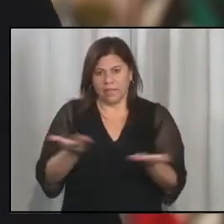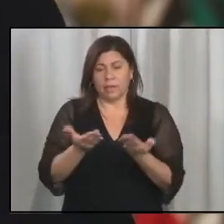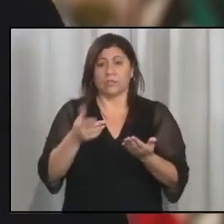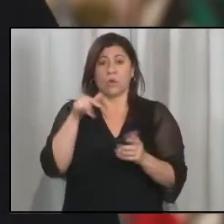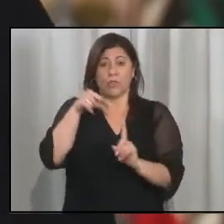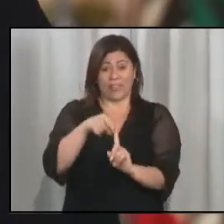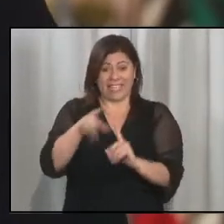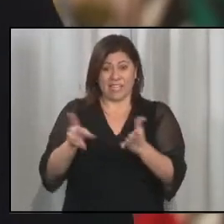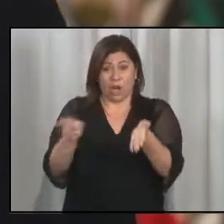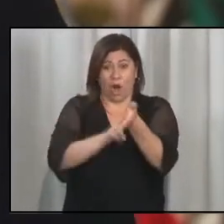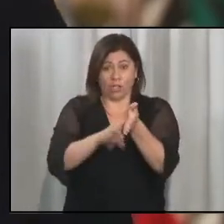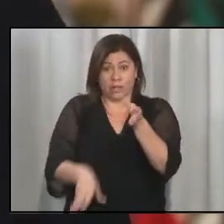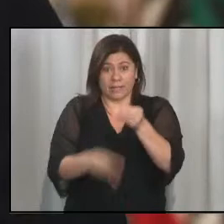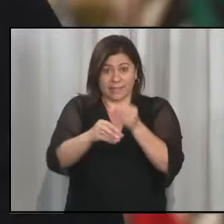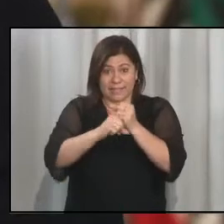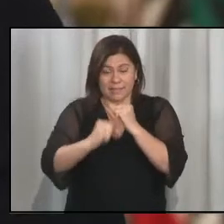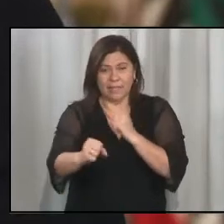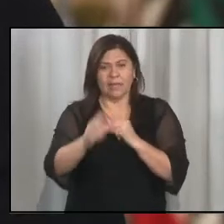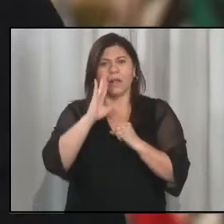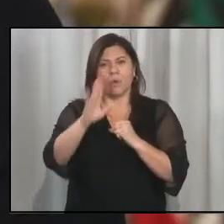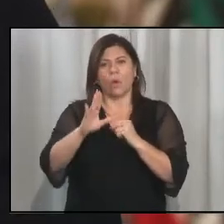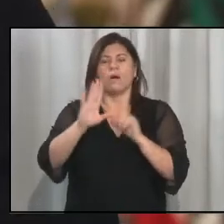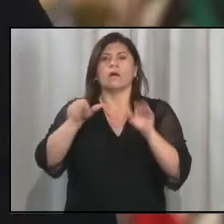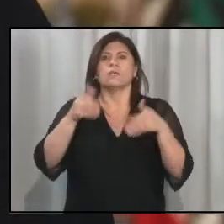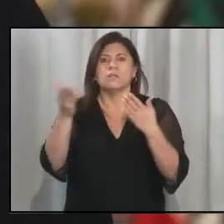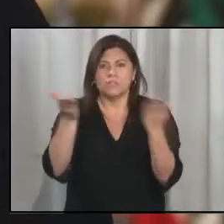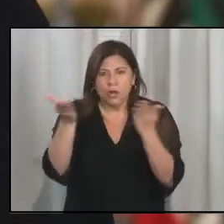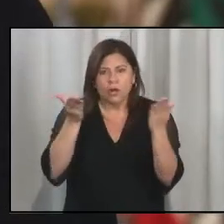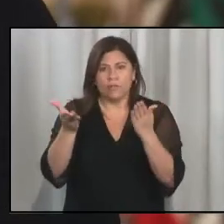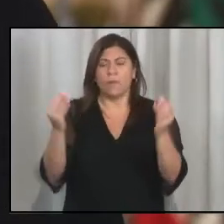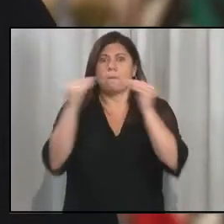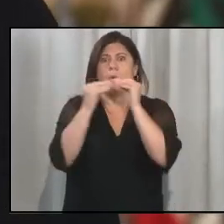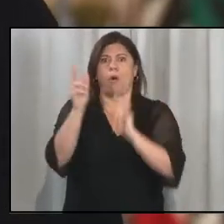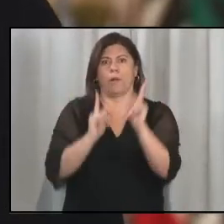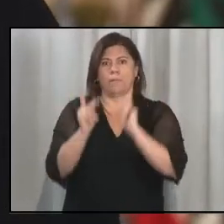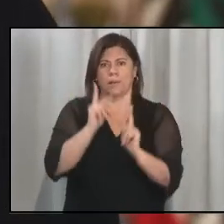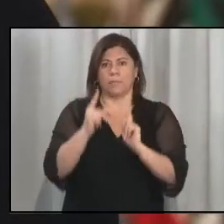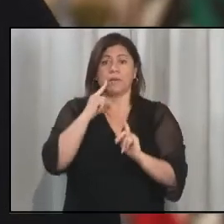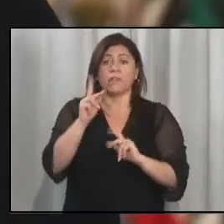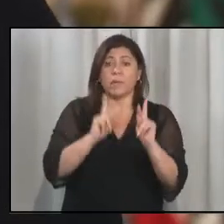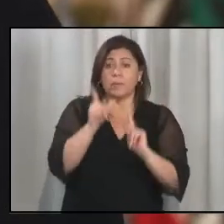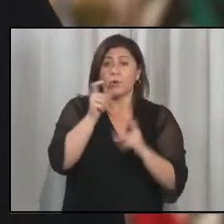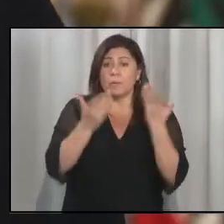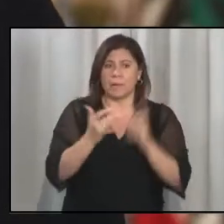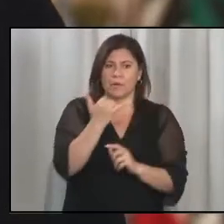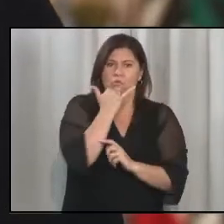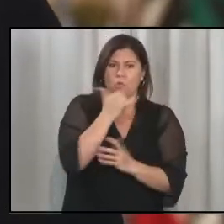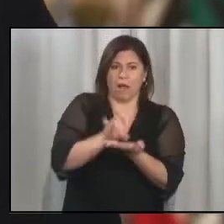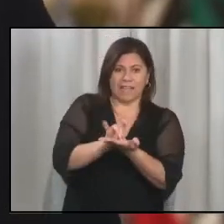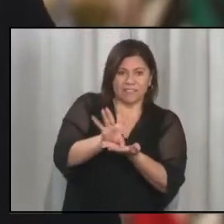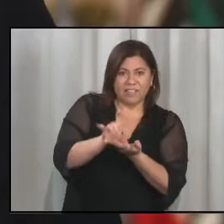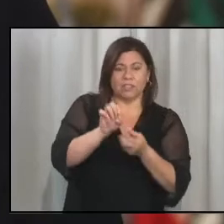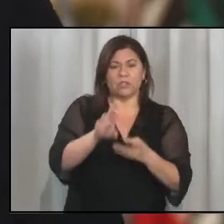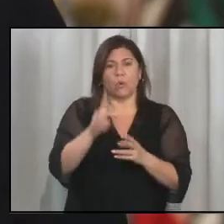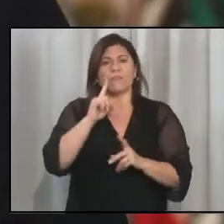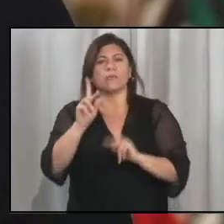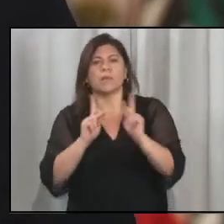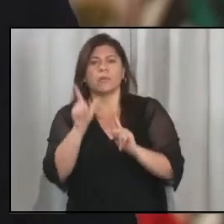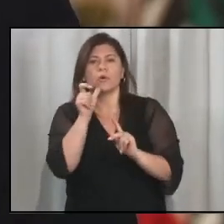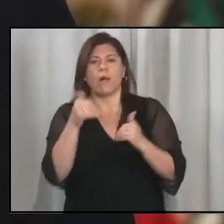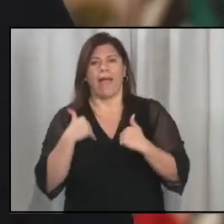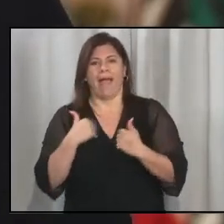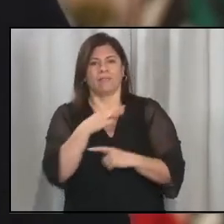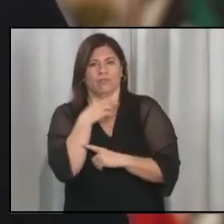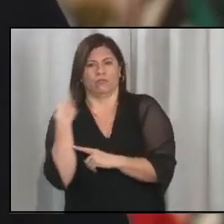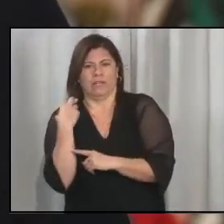to the services that they need and to avoid wrongful tenant evictions and potential homelessness for at-risk residents. More